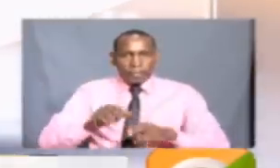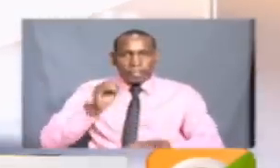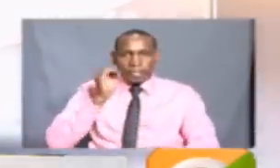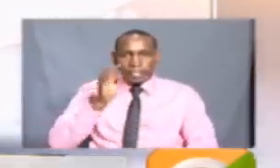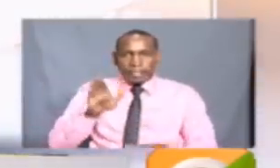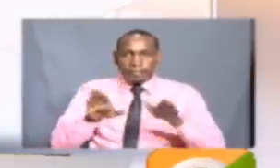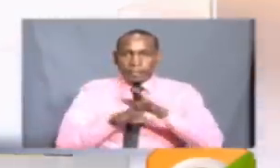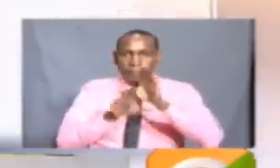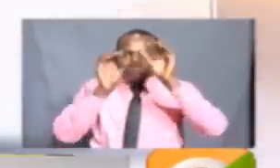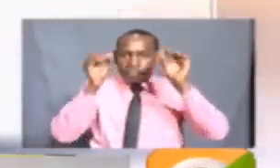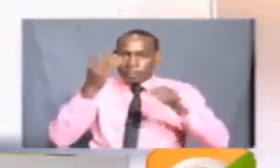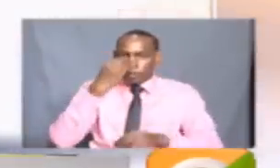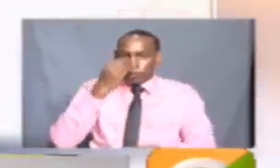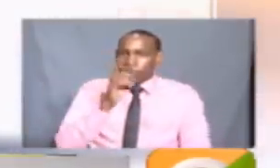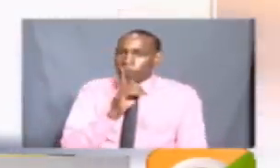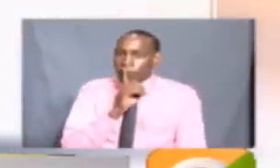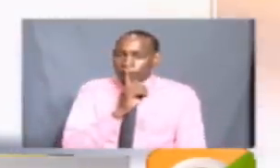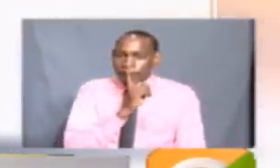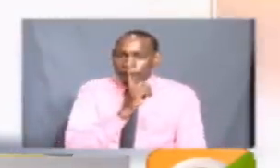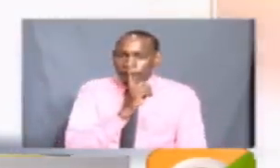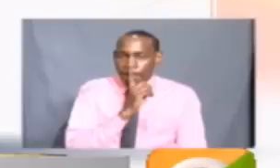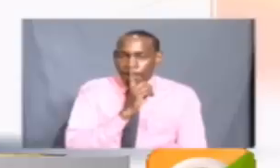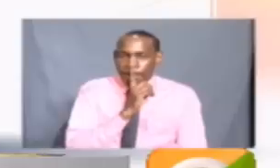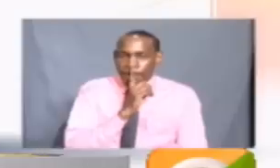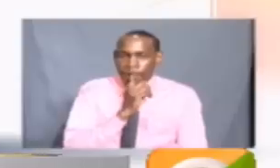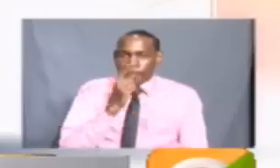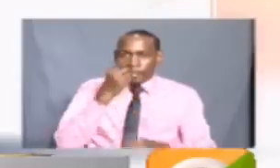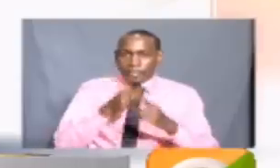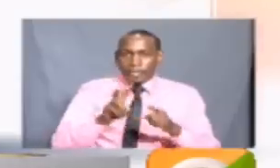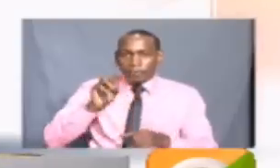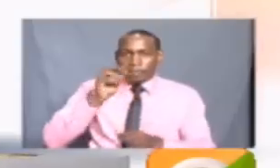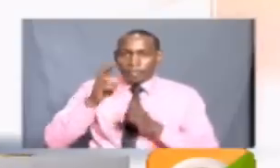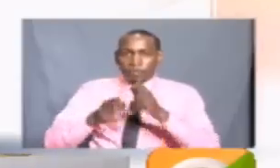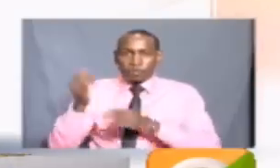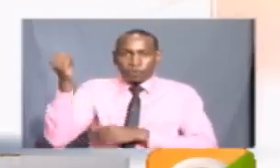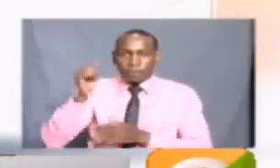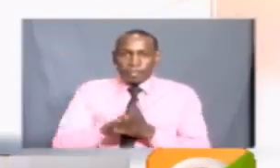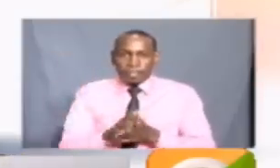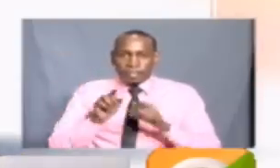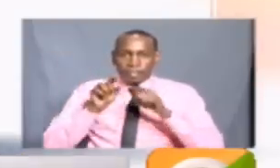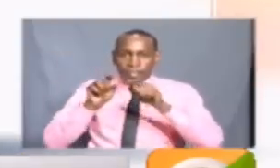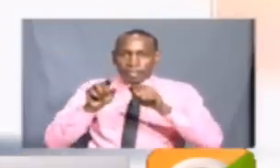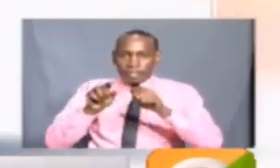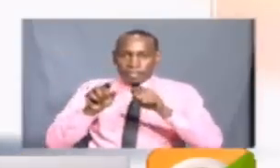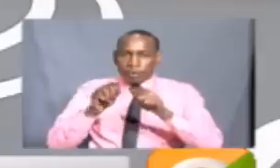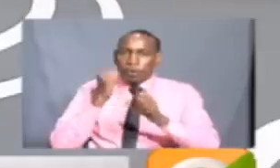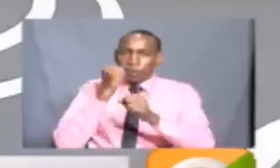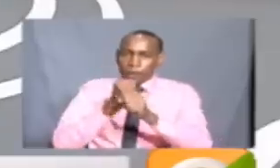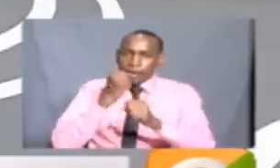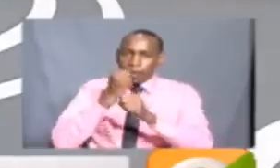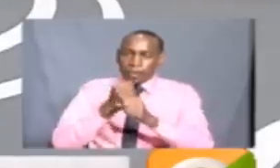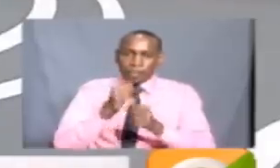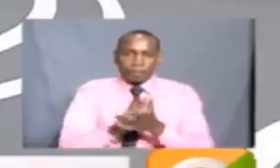Ruto decide to go quiet in 2022 politics, his critics, etc., and just work?